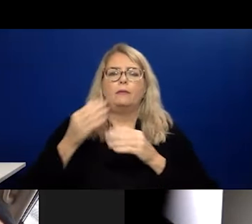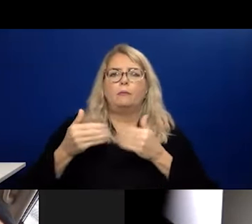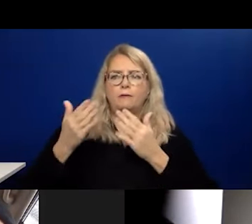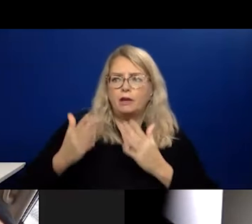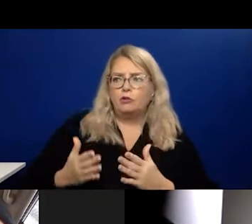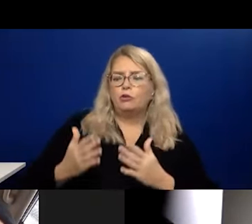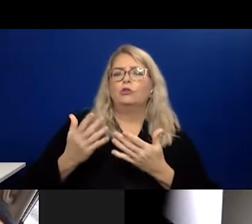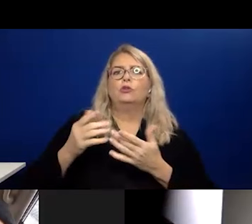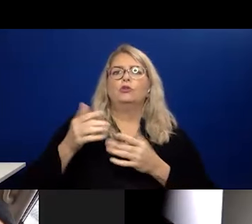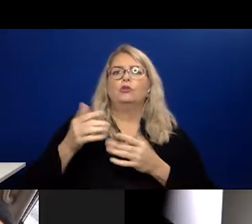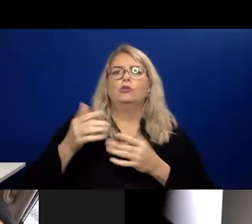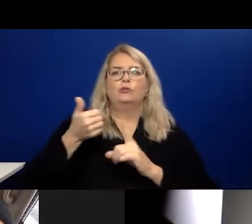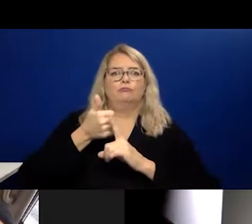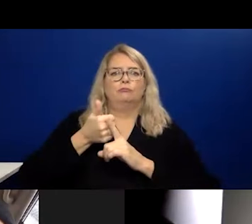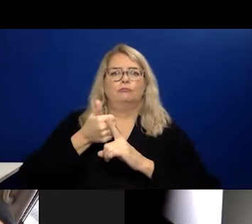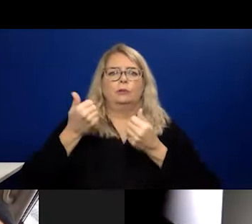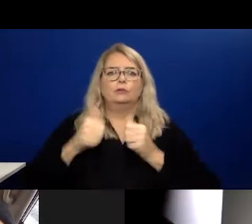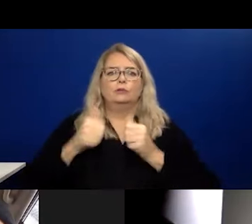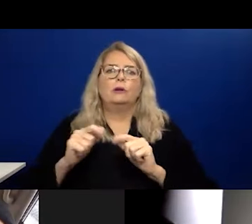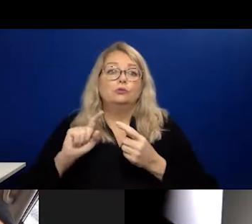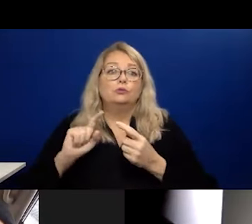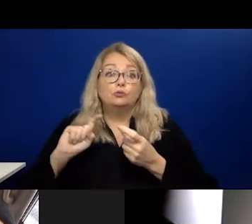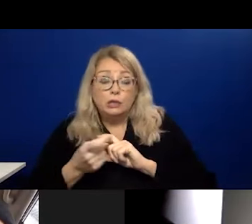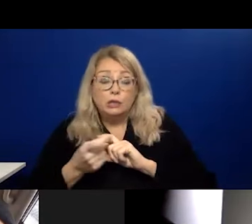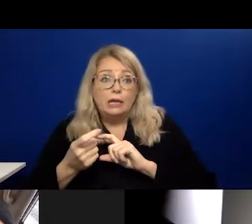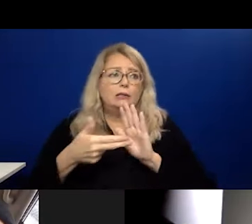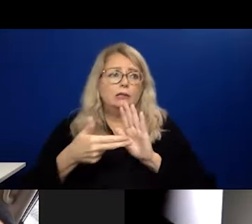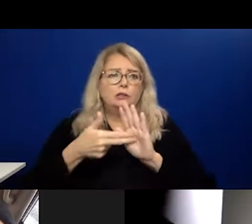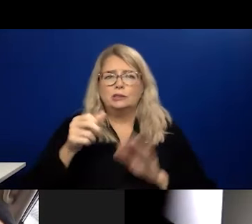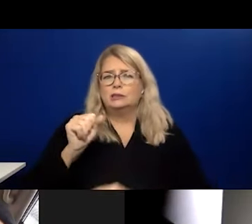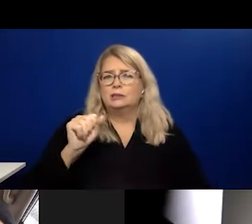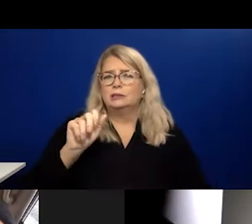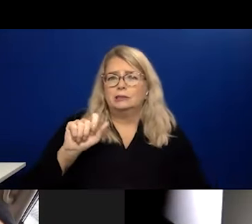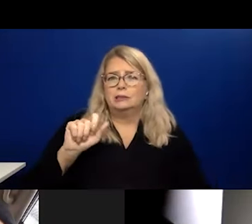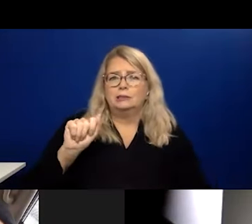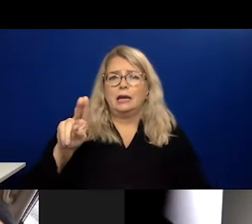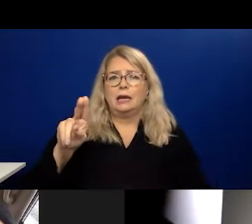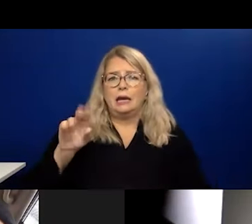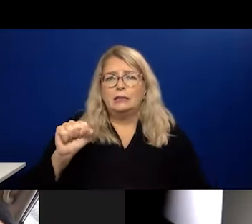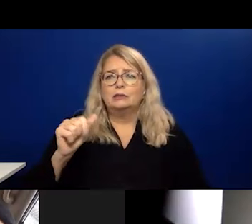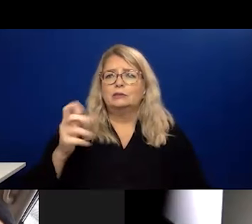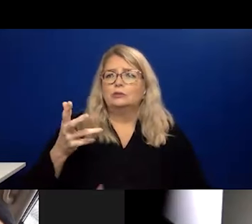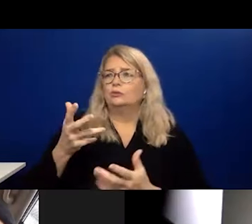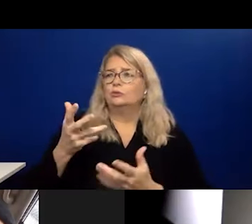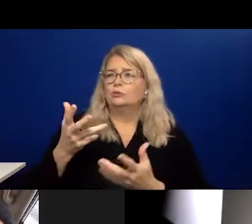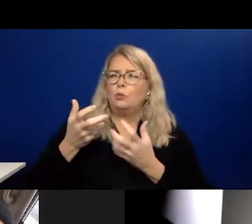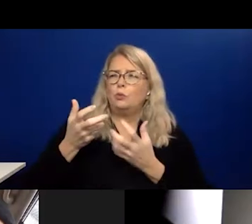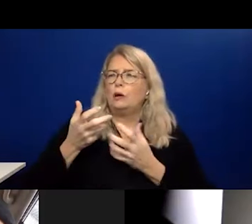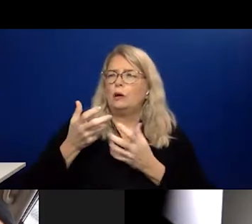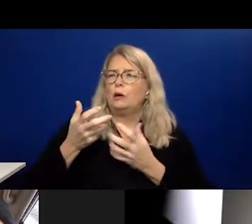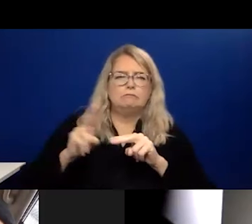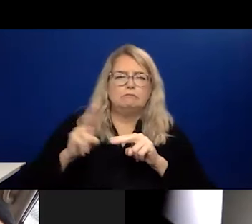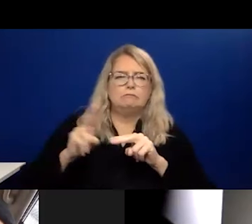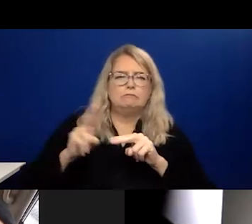to either change their status or get higher pay and benefits or something like that. So